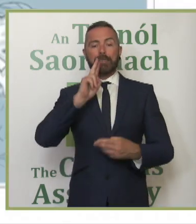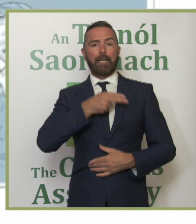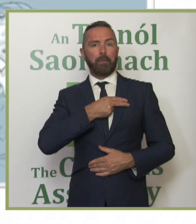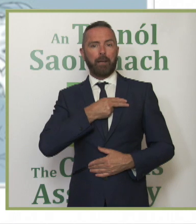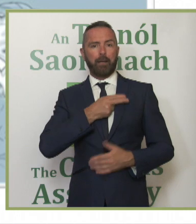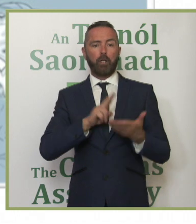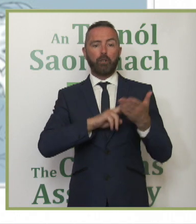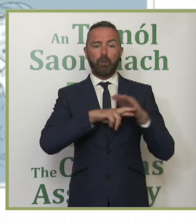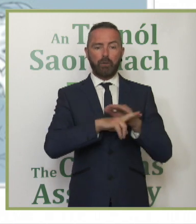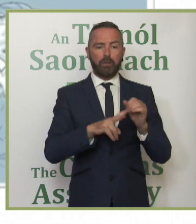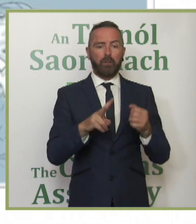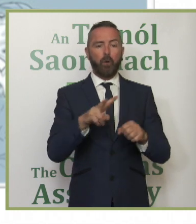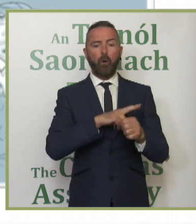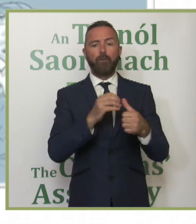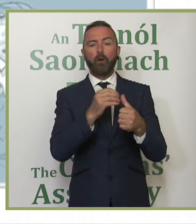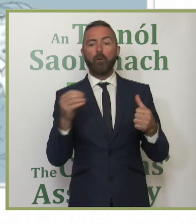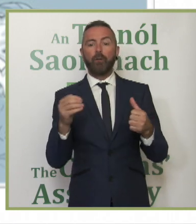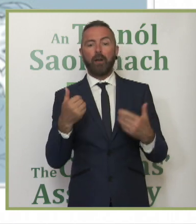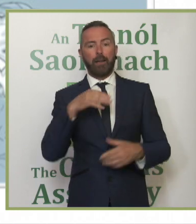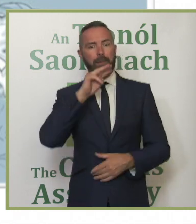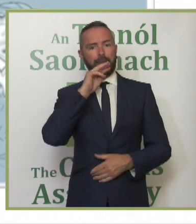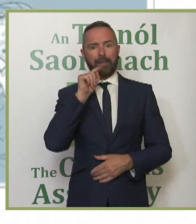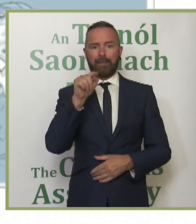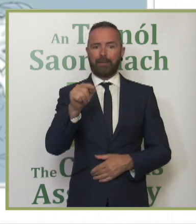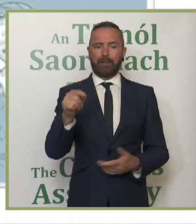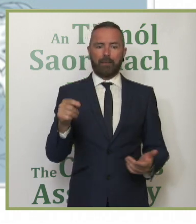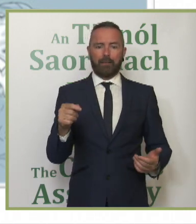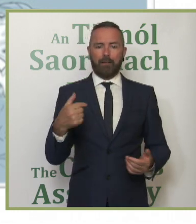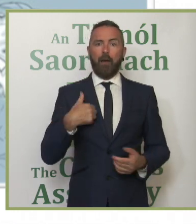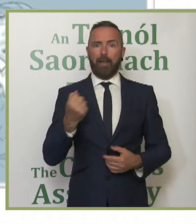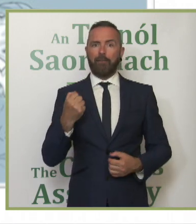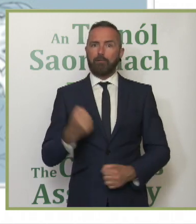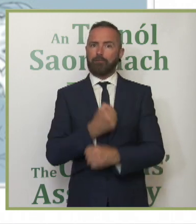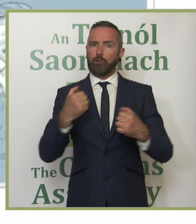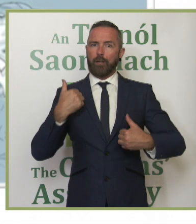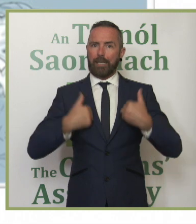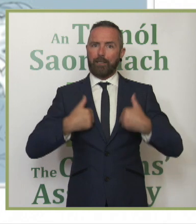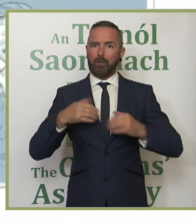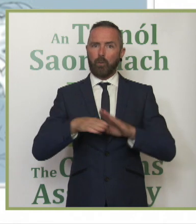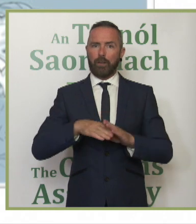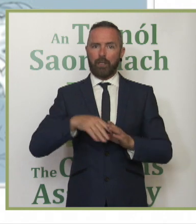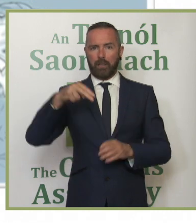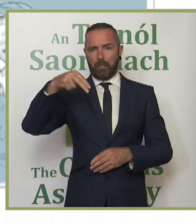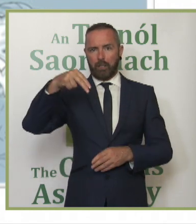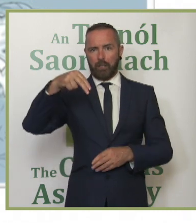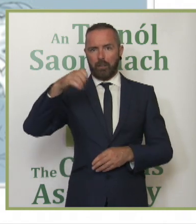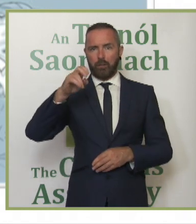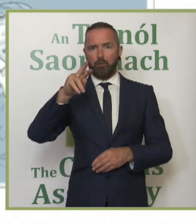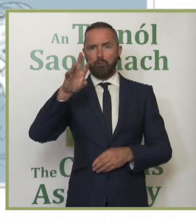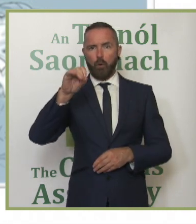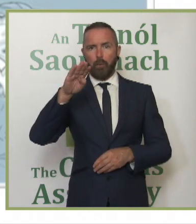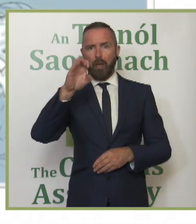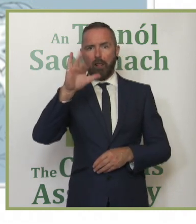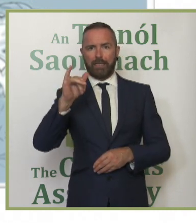certain users over another, this, I mean, obviously I have a keen interest in neurobiology of addiction, but this